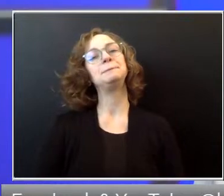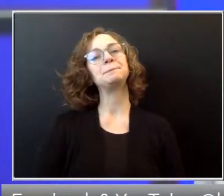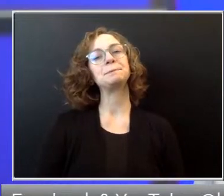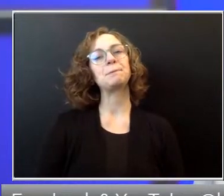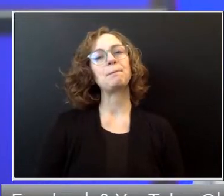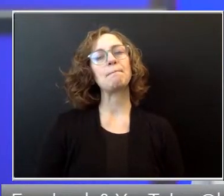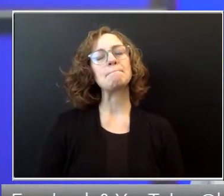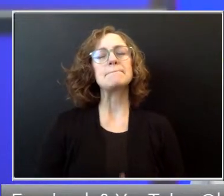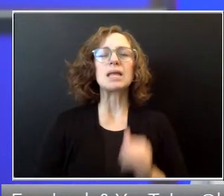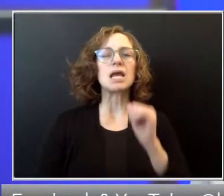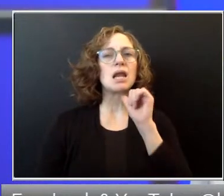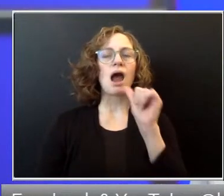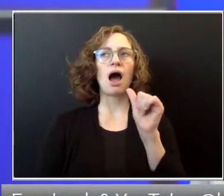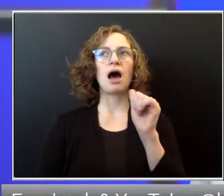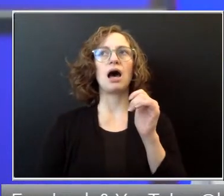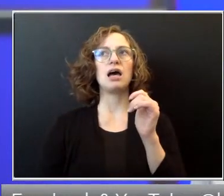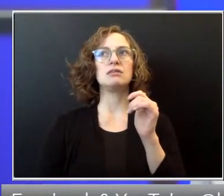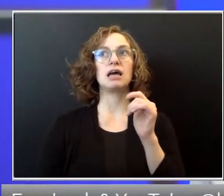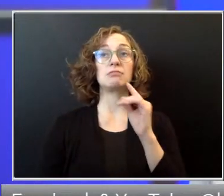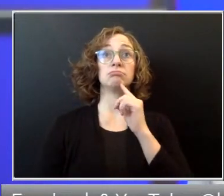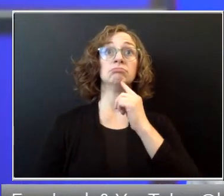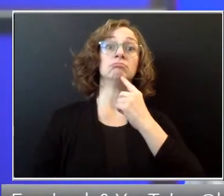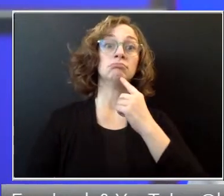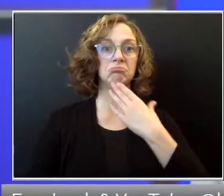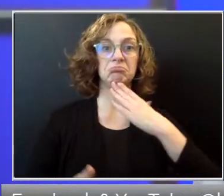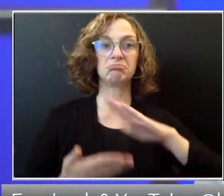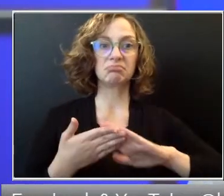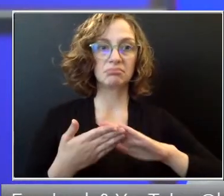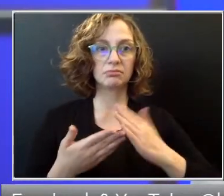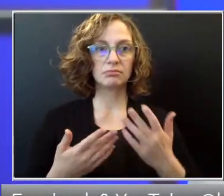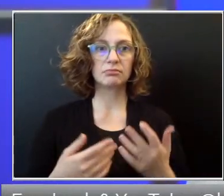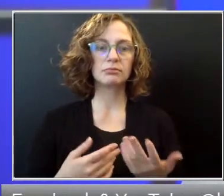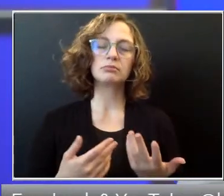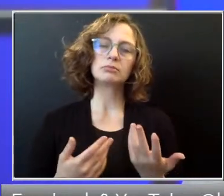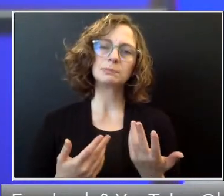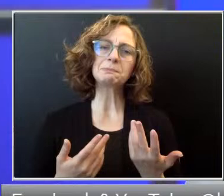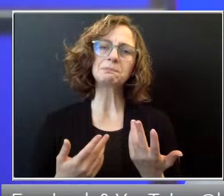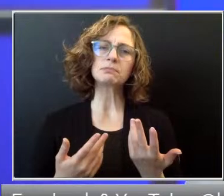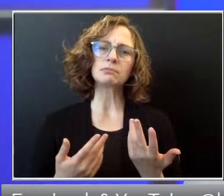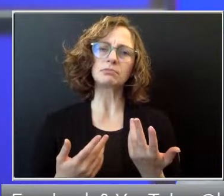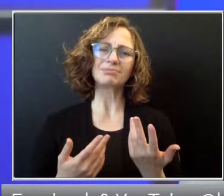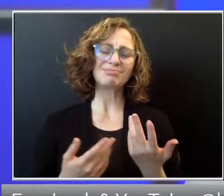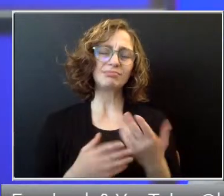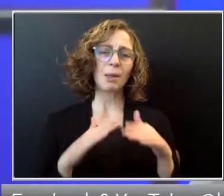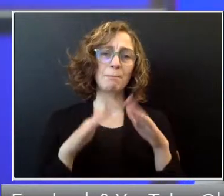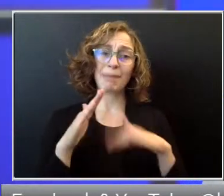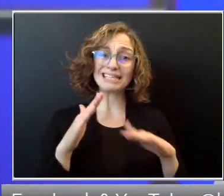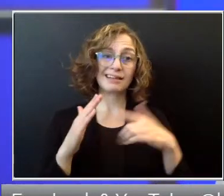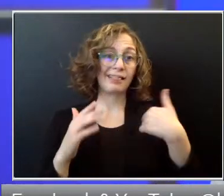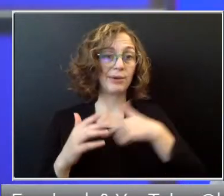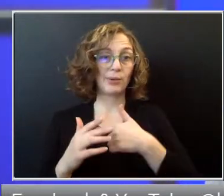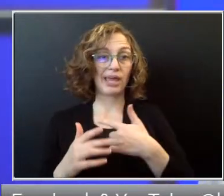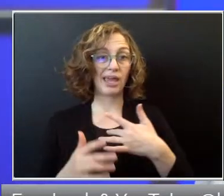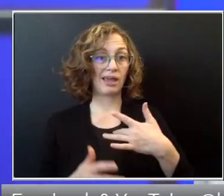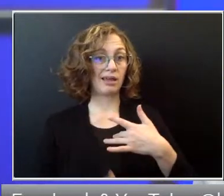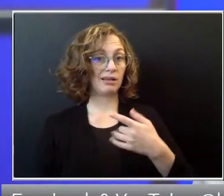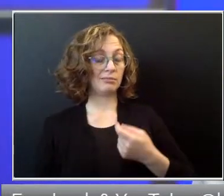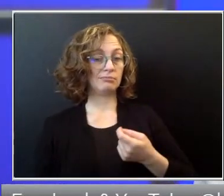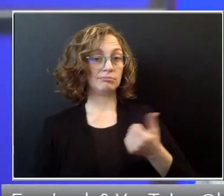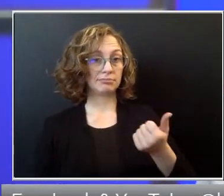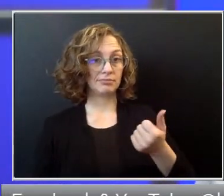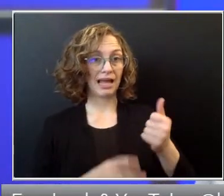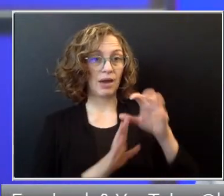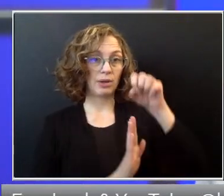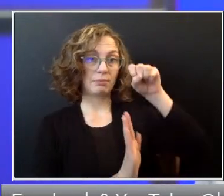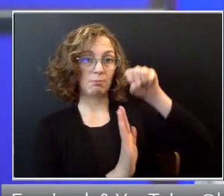dramatically, and also, you know, basically we take it out and put it in a bucket, and then we move on as quickly as possible to the next